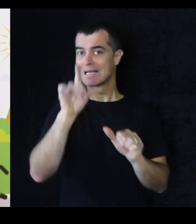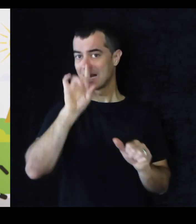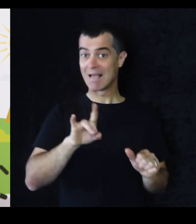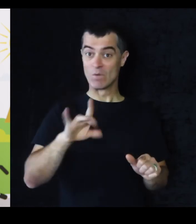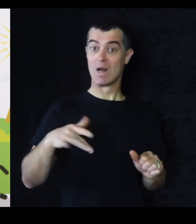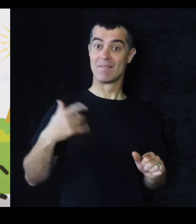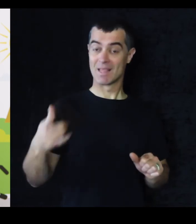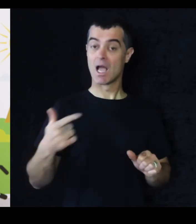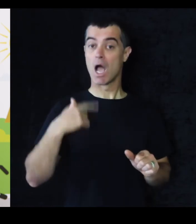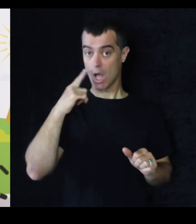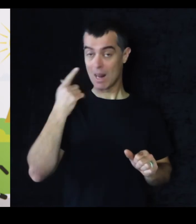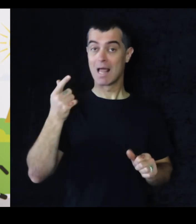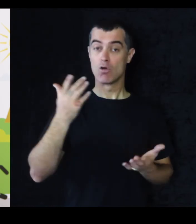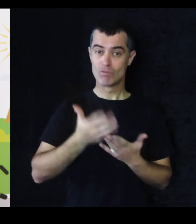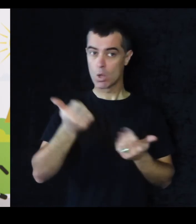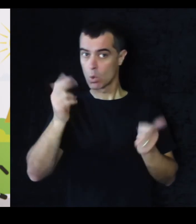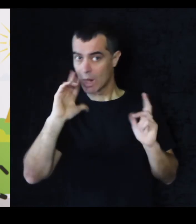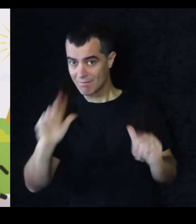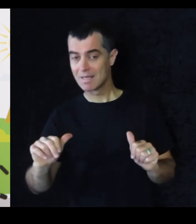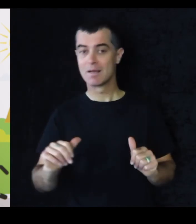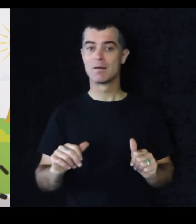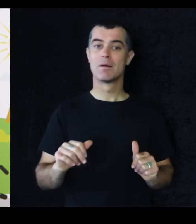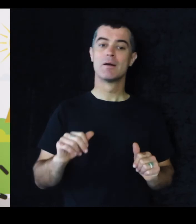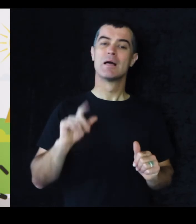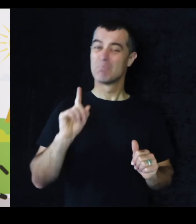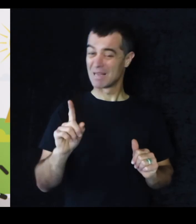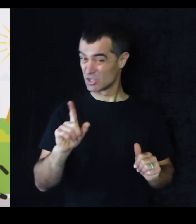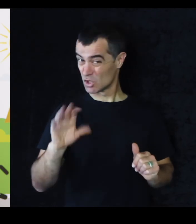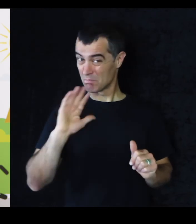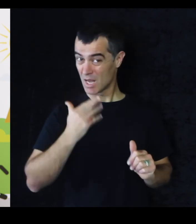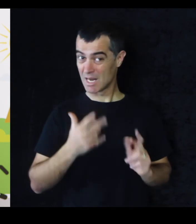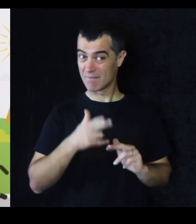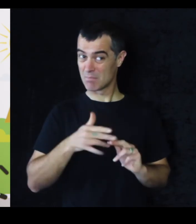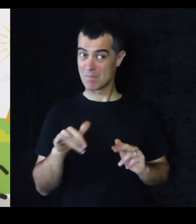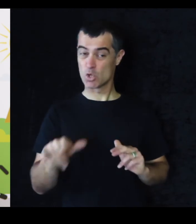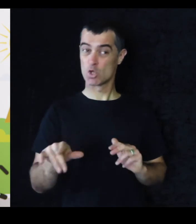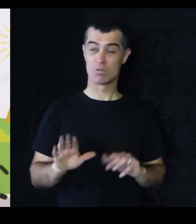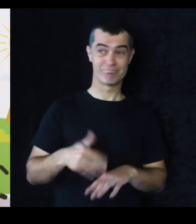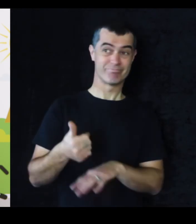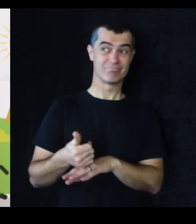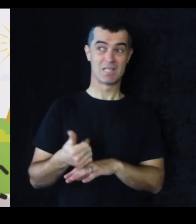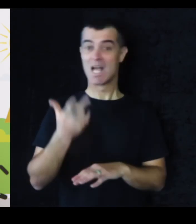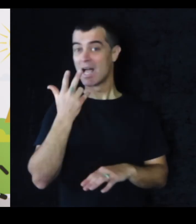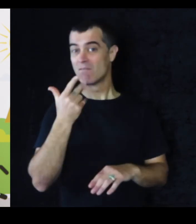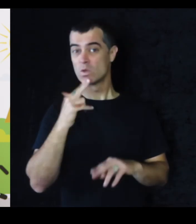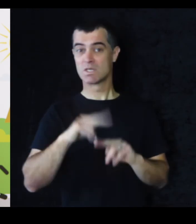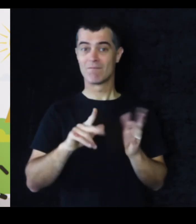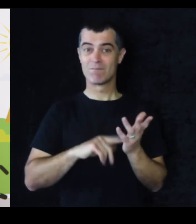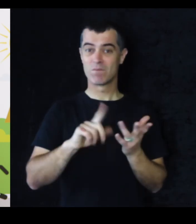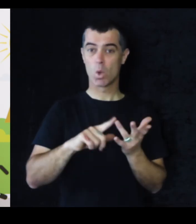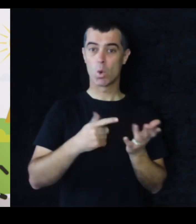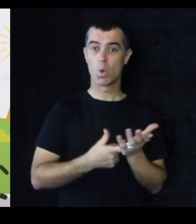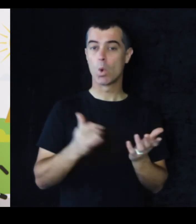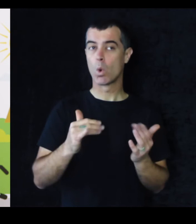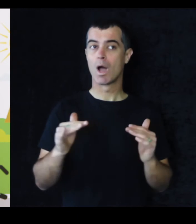to live there, and I'll take really good care of it, but do you mind if maybe you put in a false floor